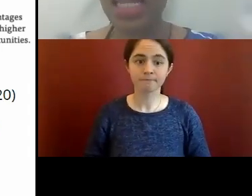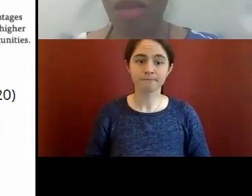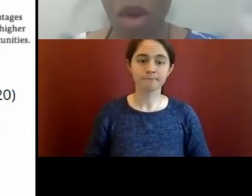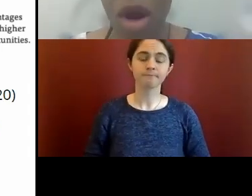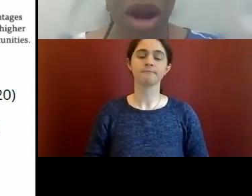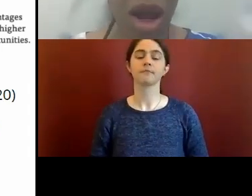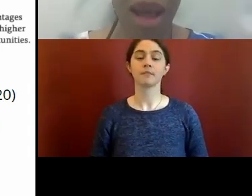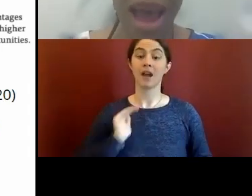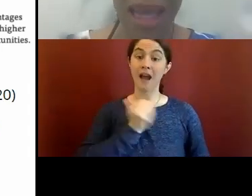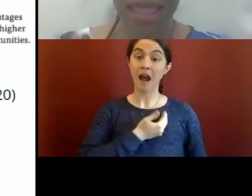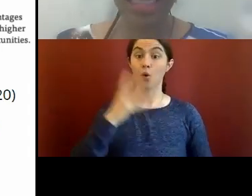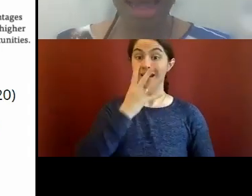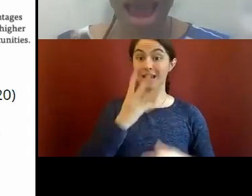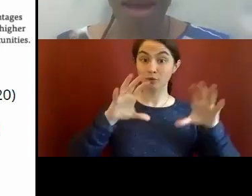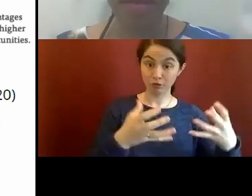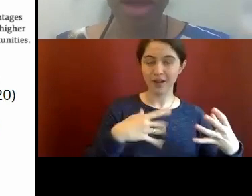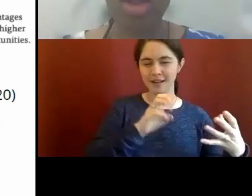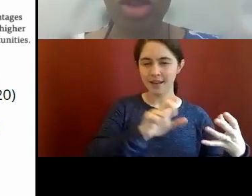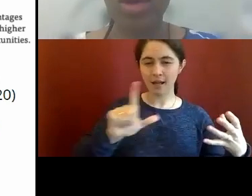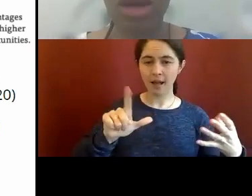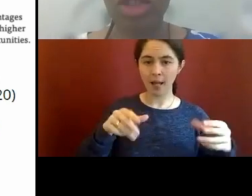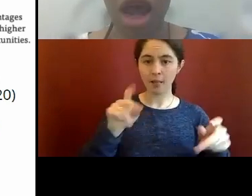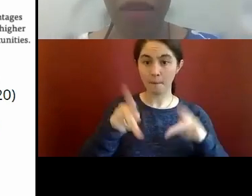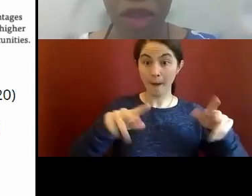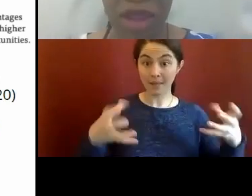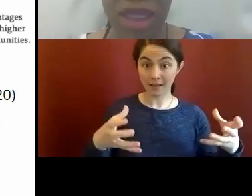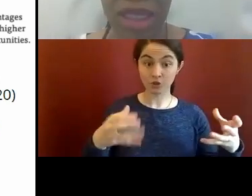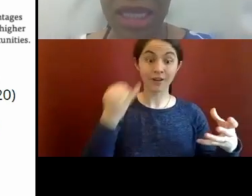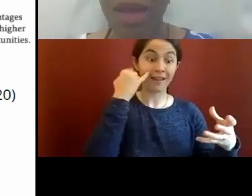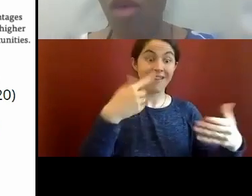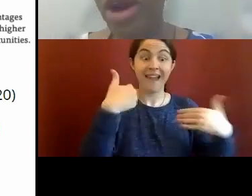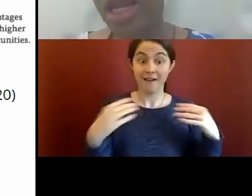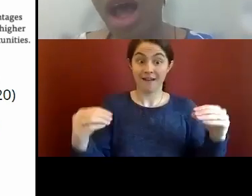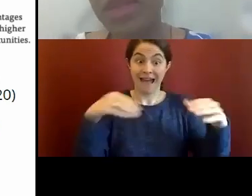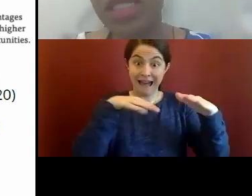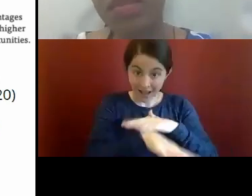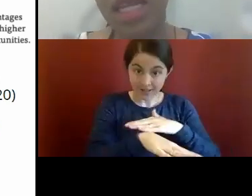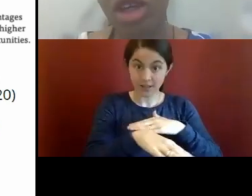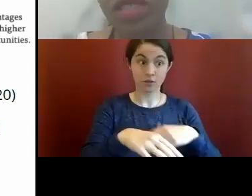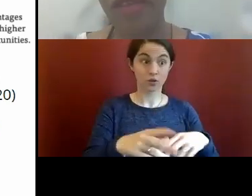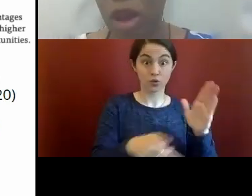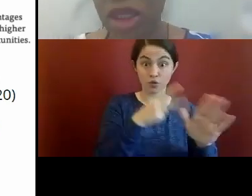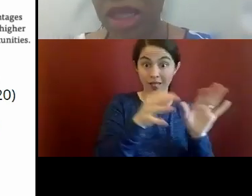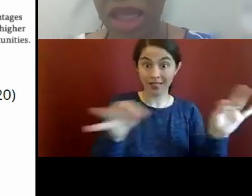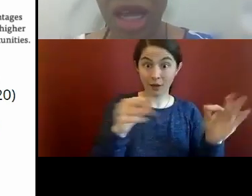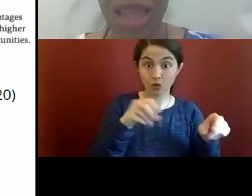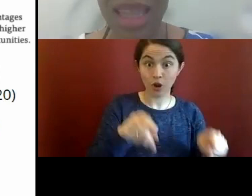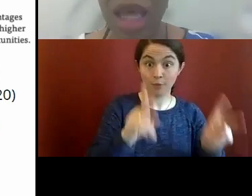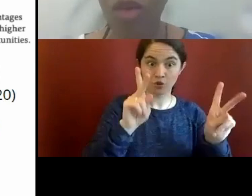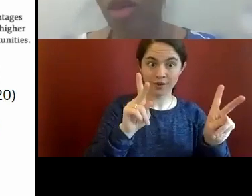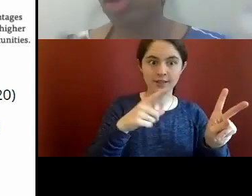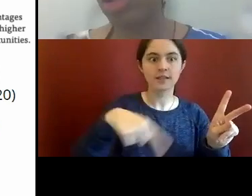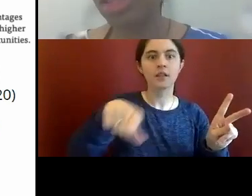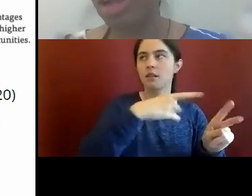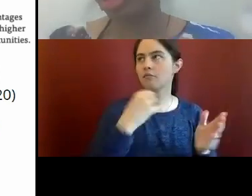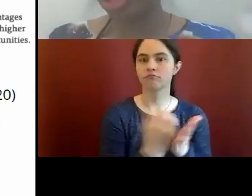that the more access they have to dual language opportunities, the more it helps them in terms of closing